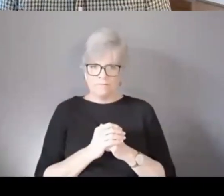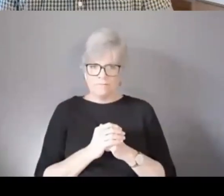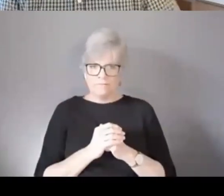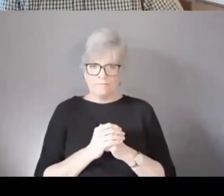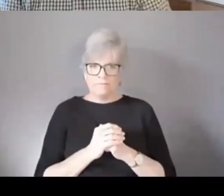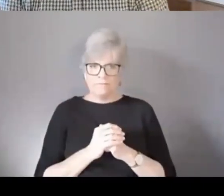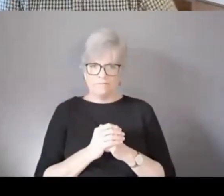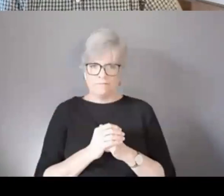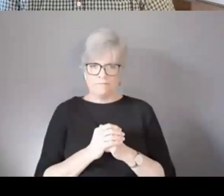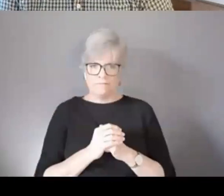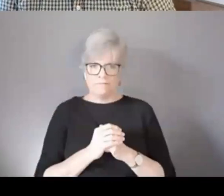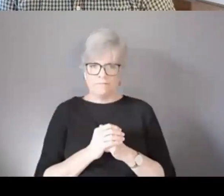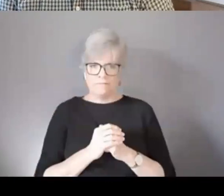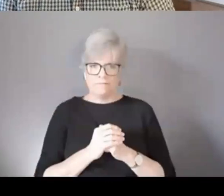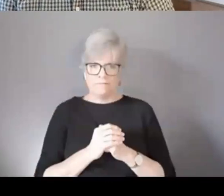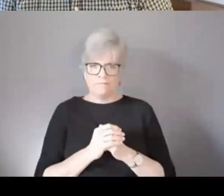Yeah.